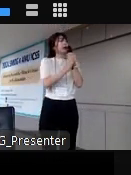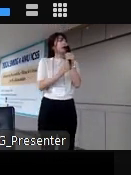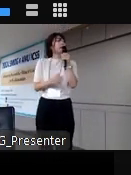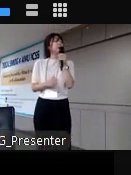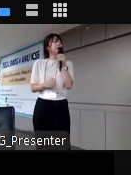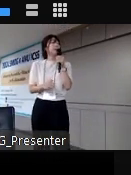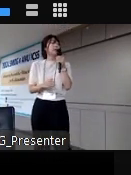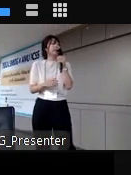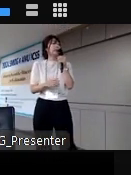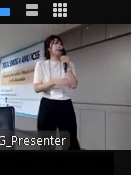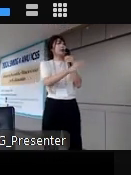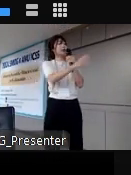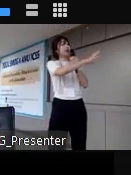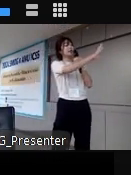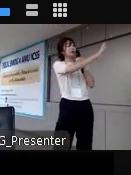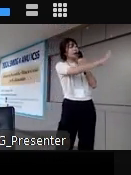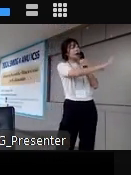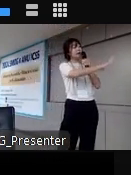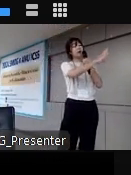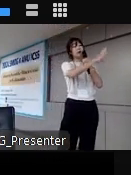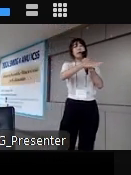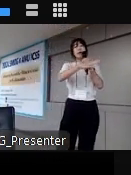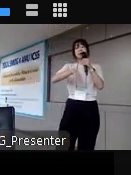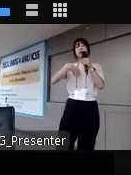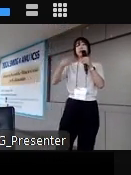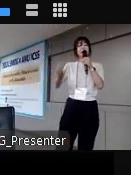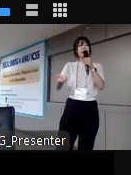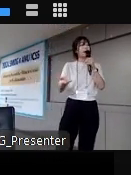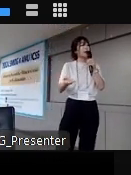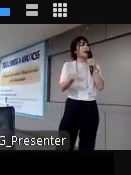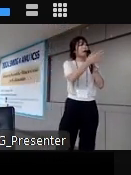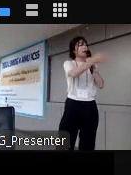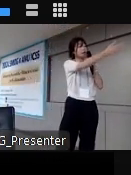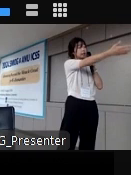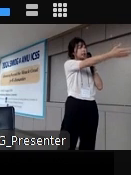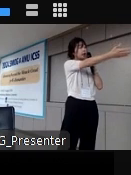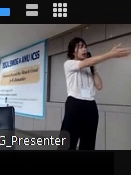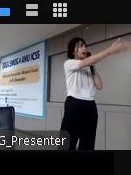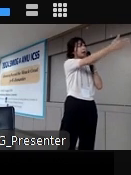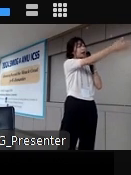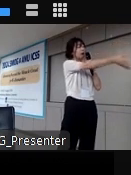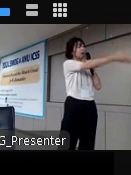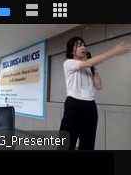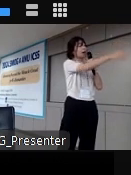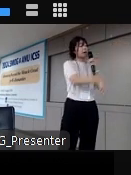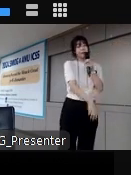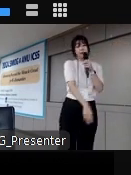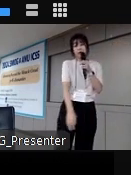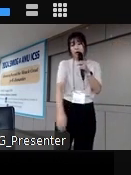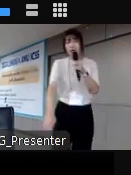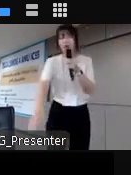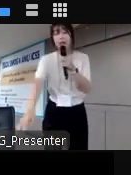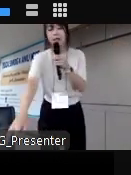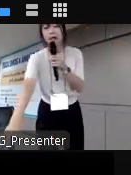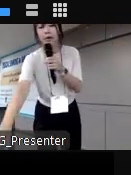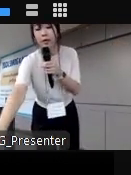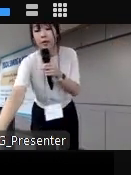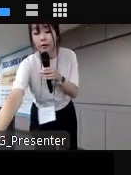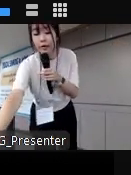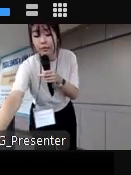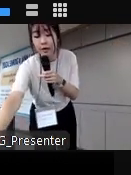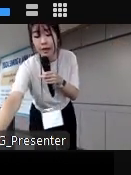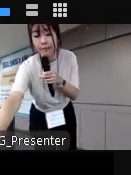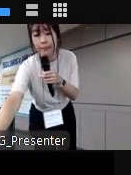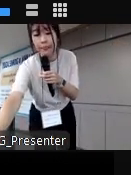the narrative. We manipulated whether there's a narrative to indicate who's doing what versus not, and crossed it with the